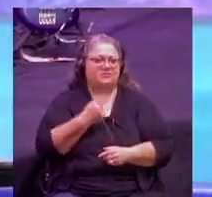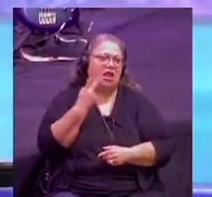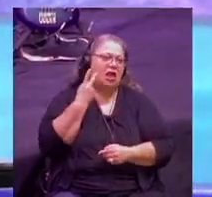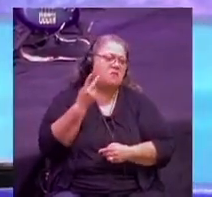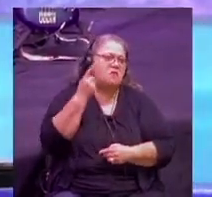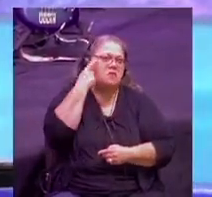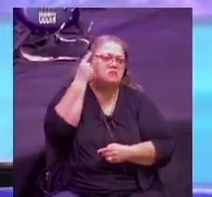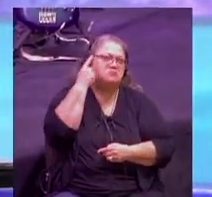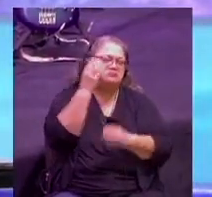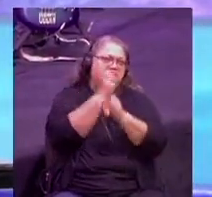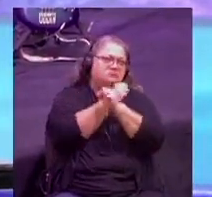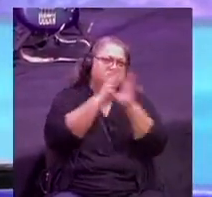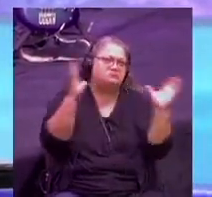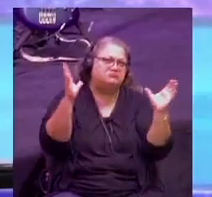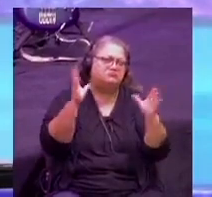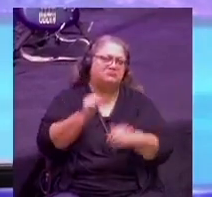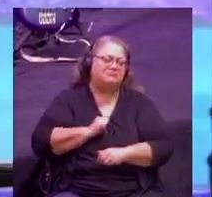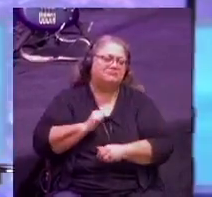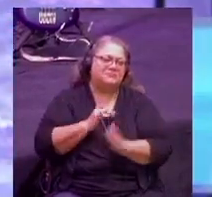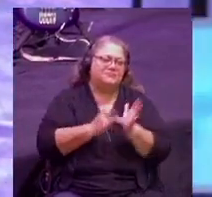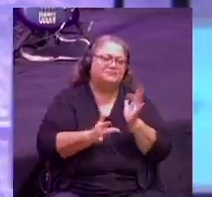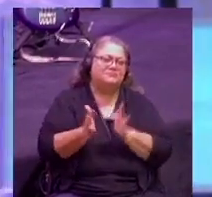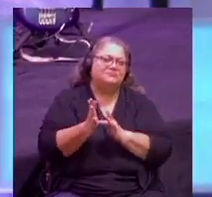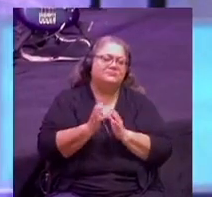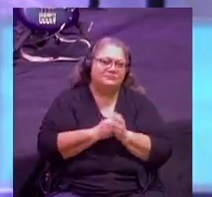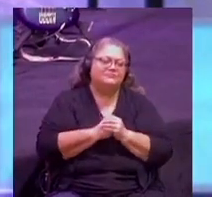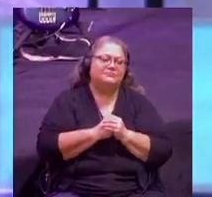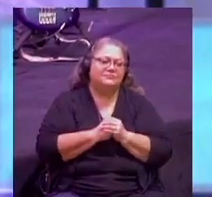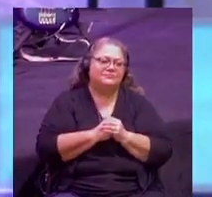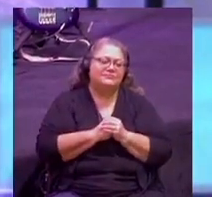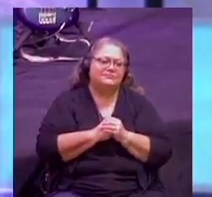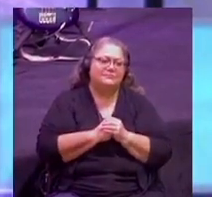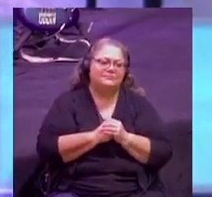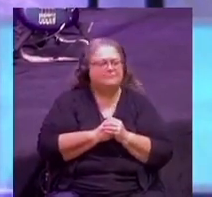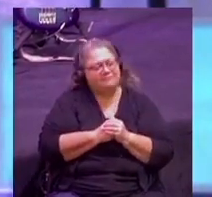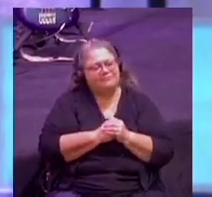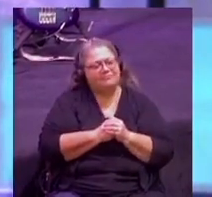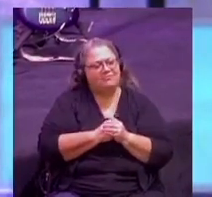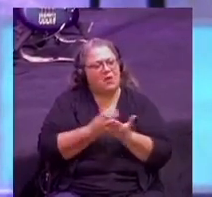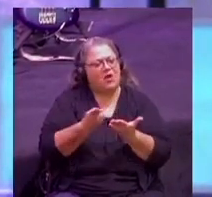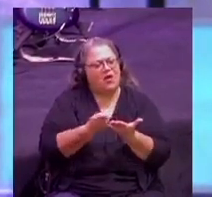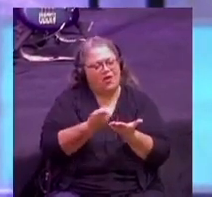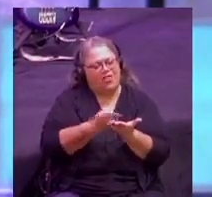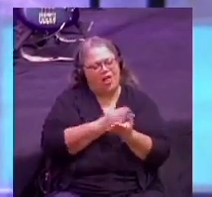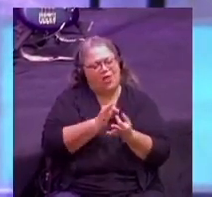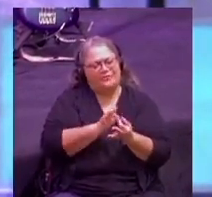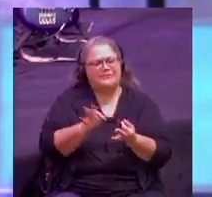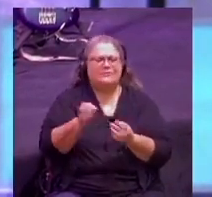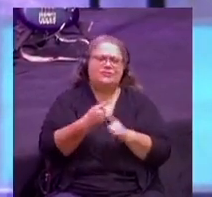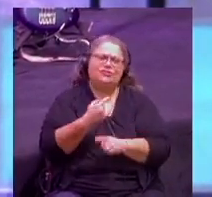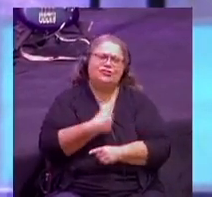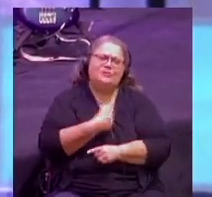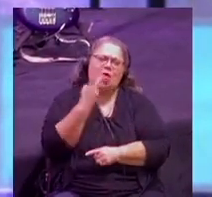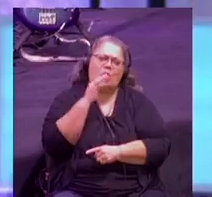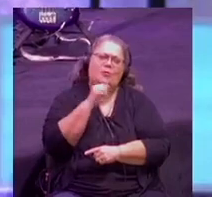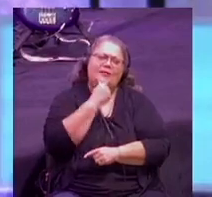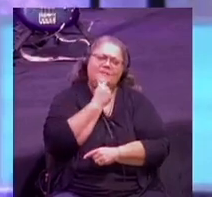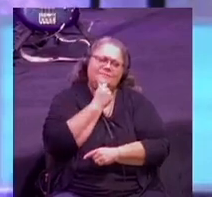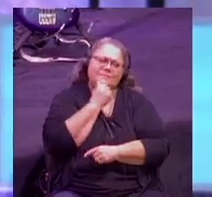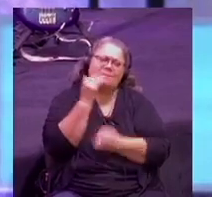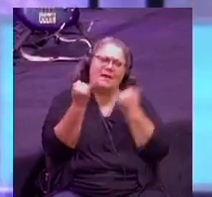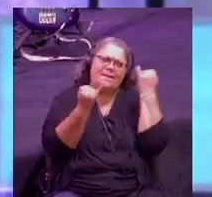see. That's the mental image I have of Jesus. But what does the Holy Spirit look like?